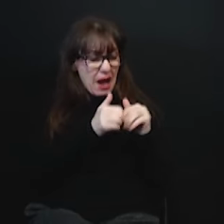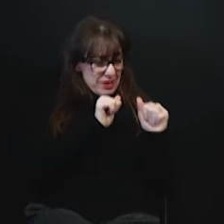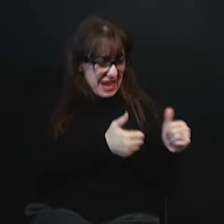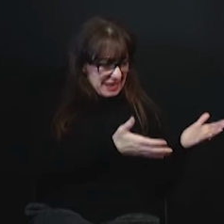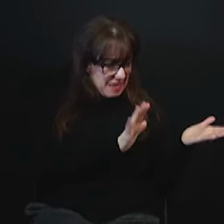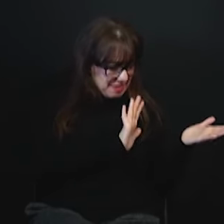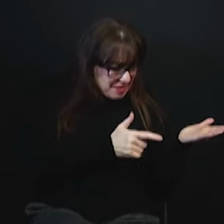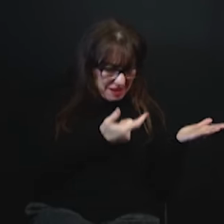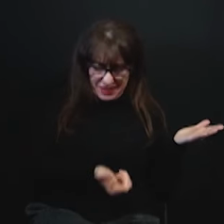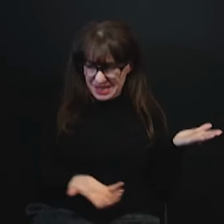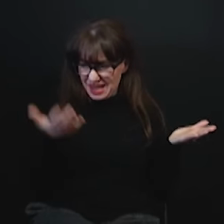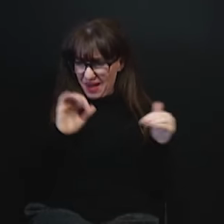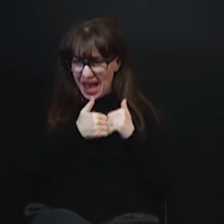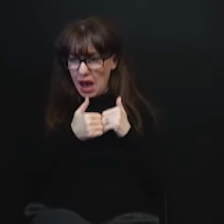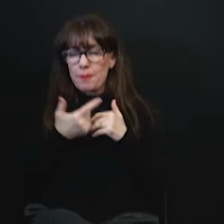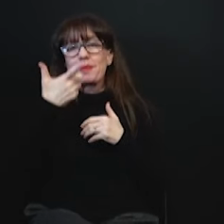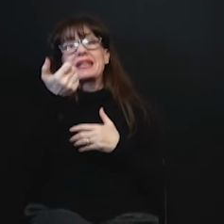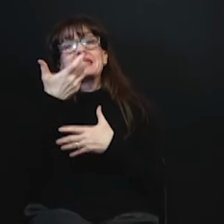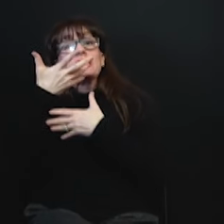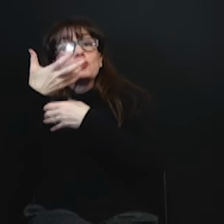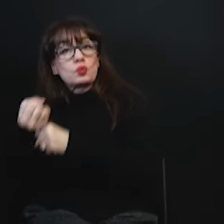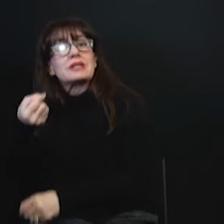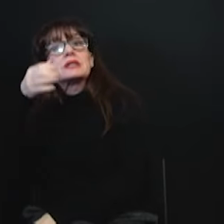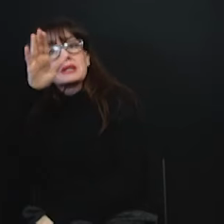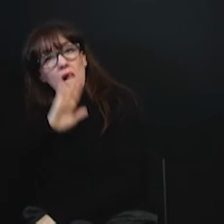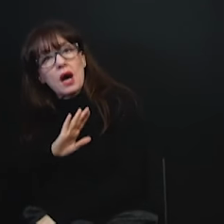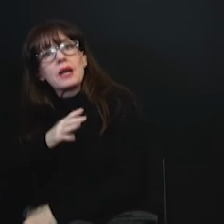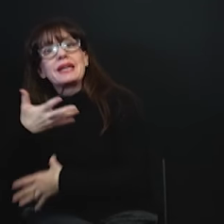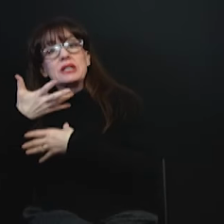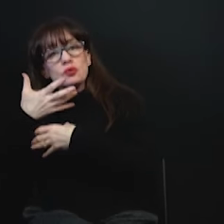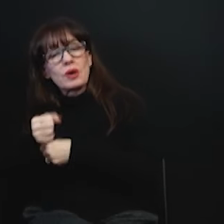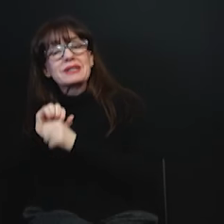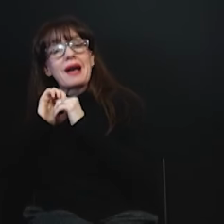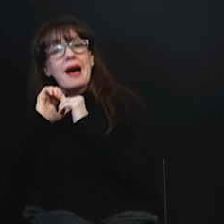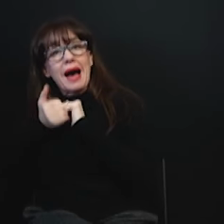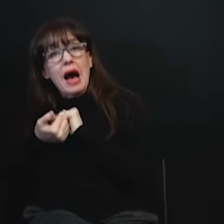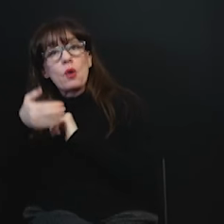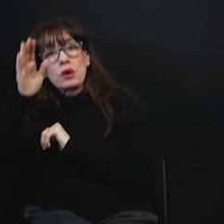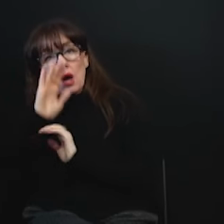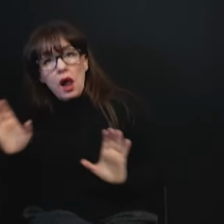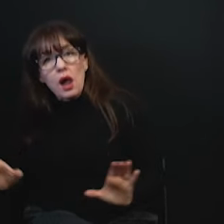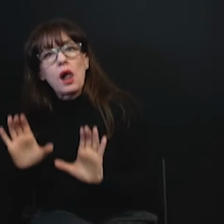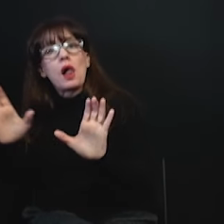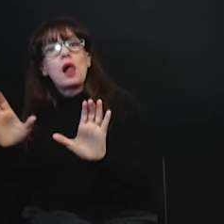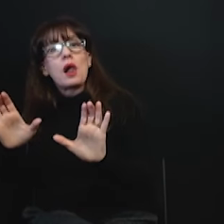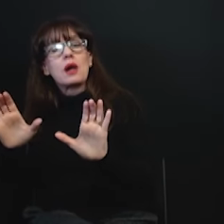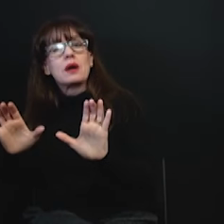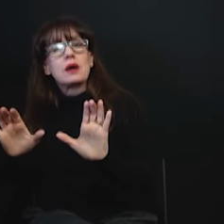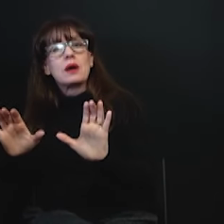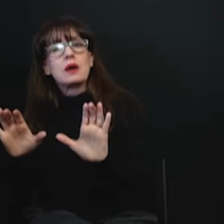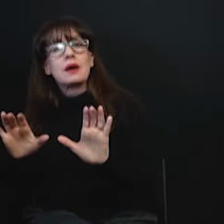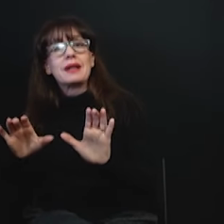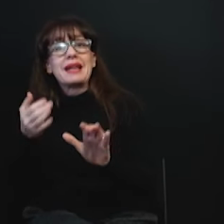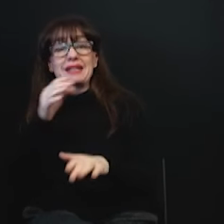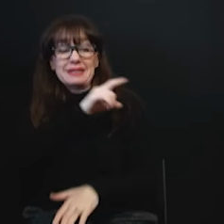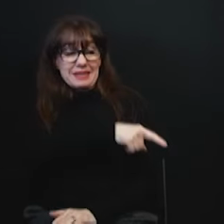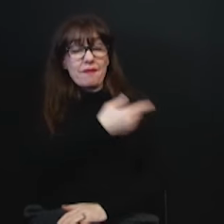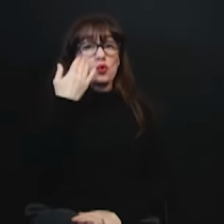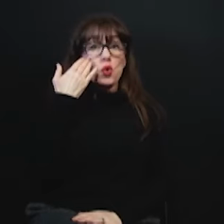give his life? Because he trusts who God is. He trusts how God is. David knew enough of God